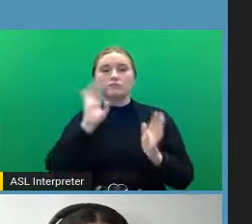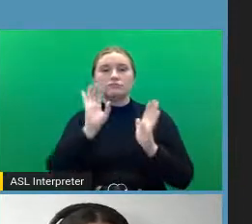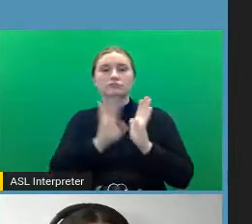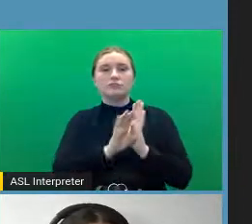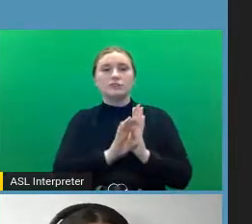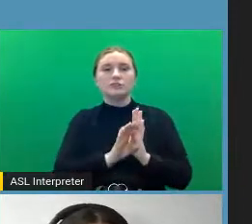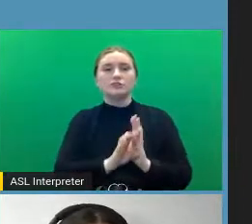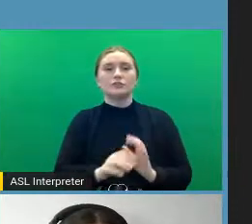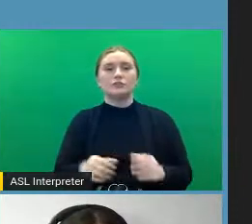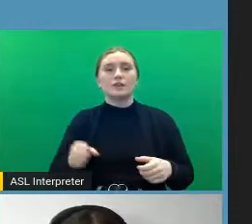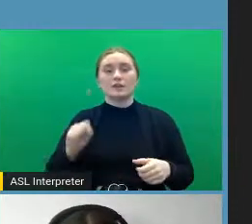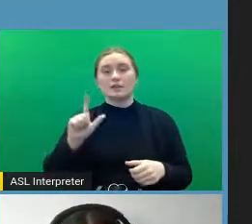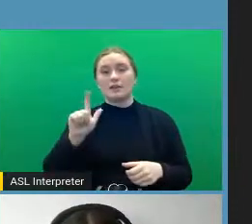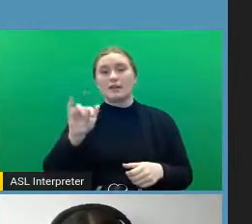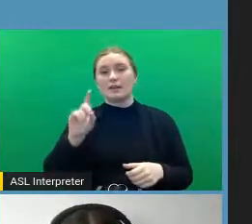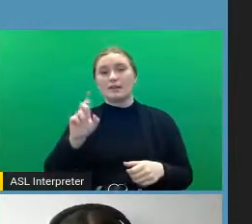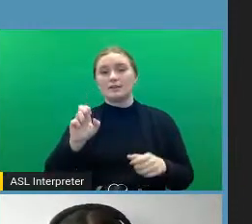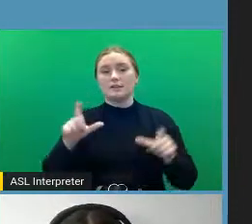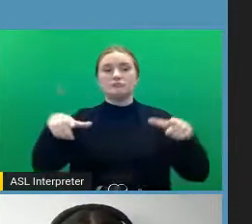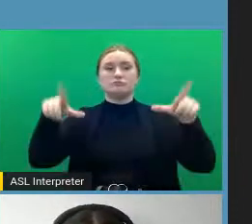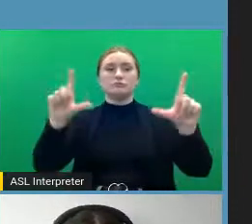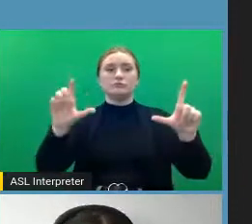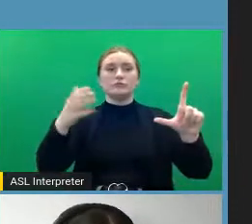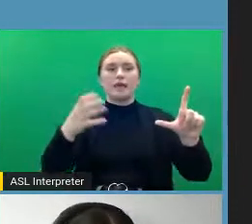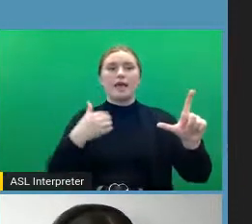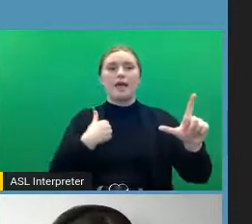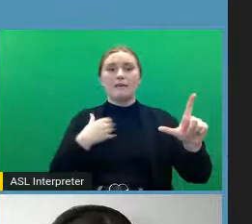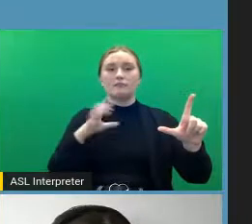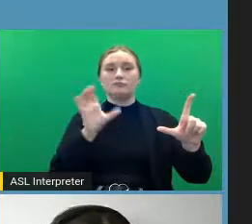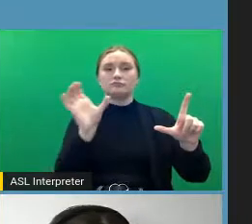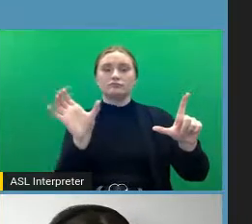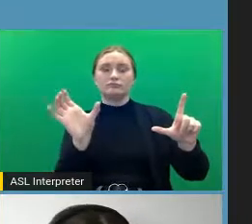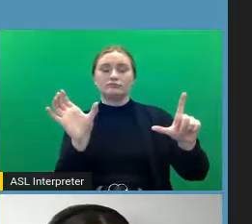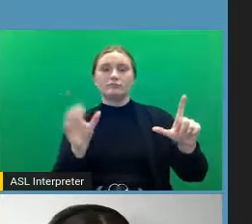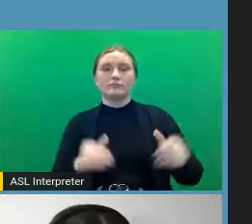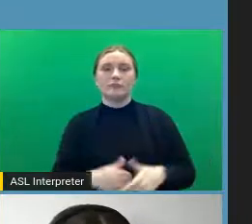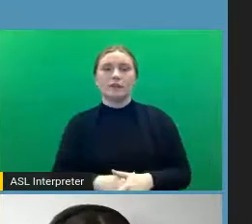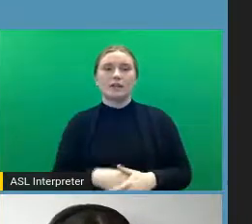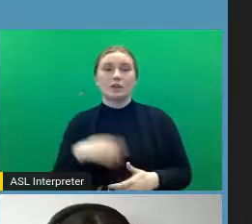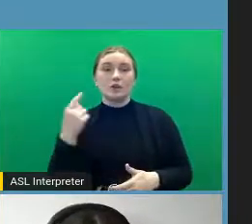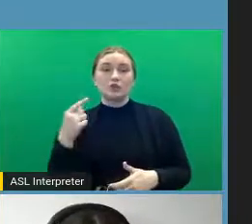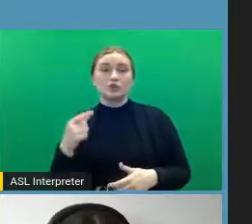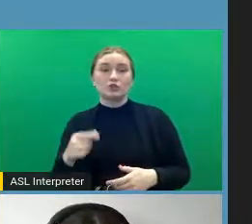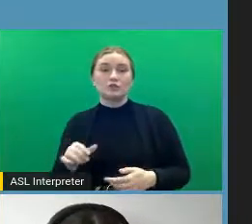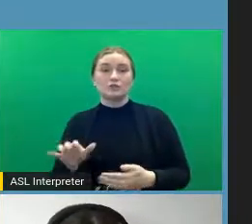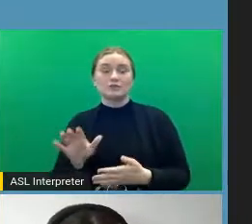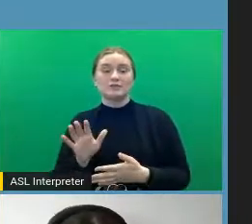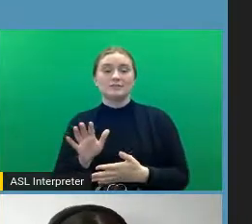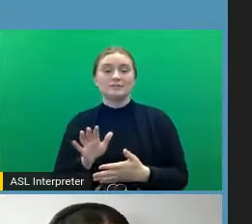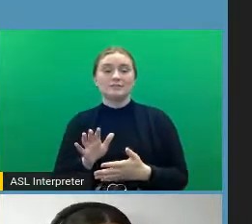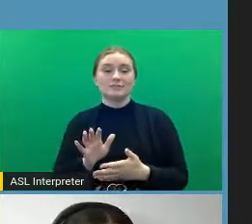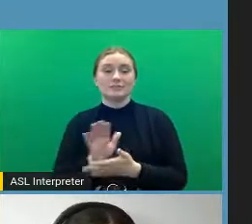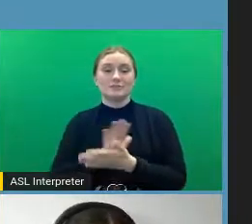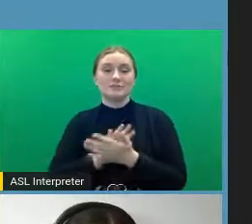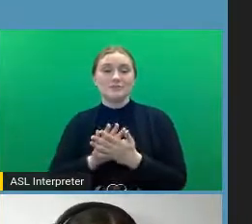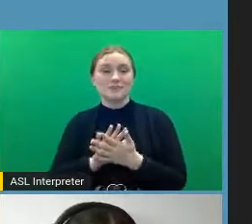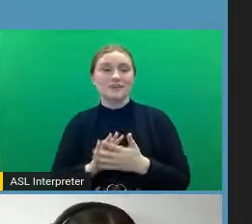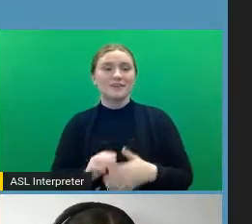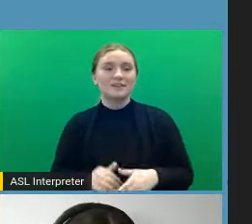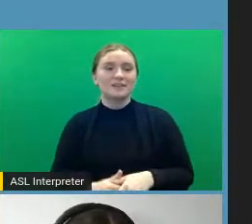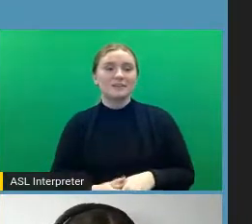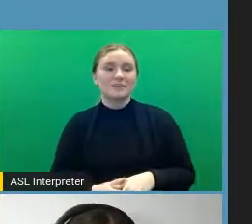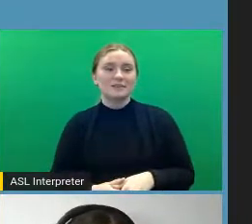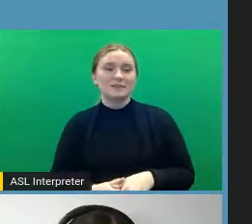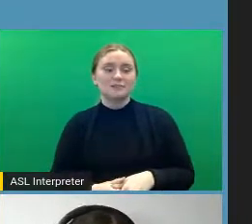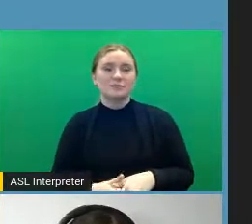slides. It can be as shown in the video clip as green screen so that it's really embedded into